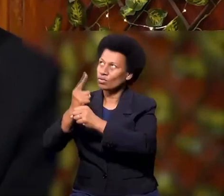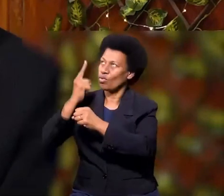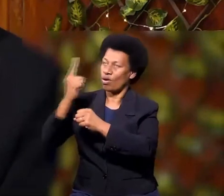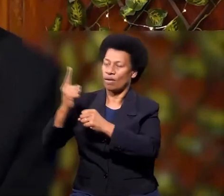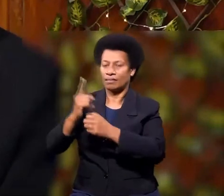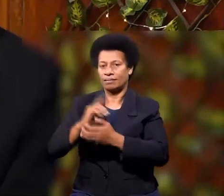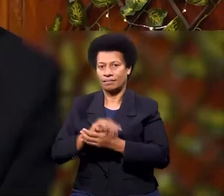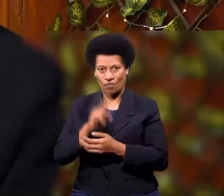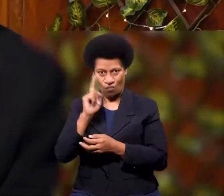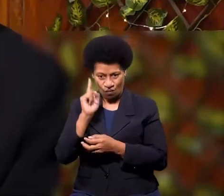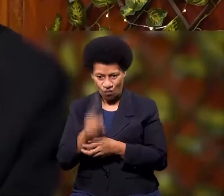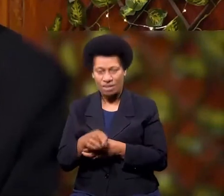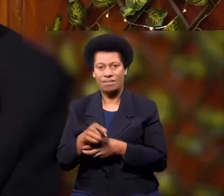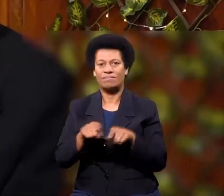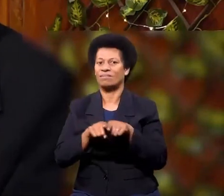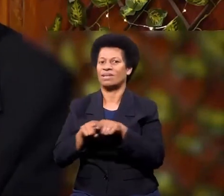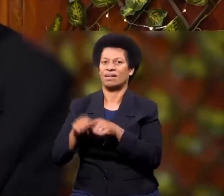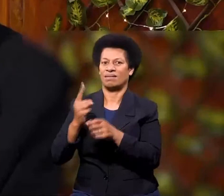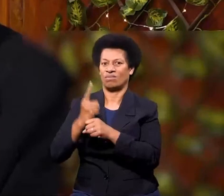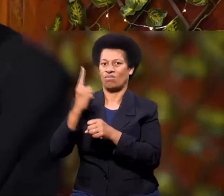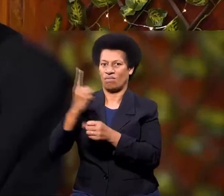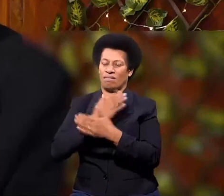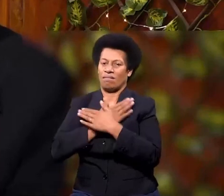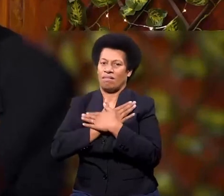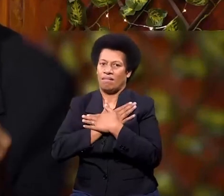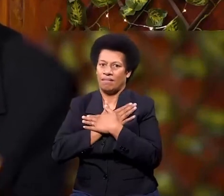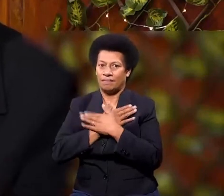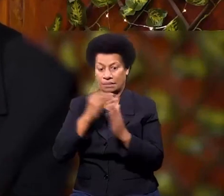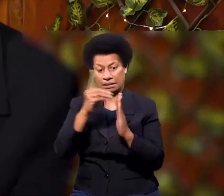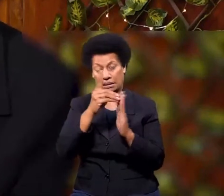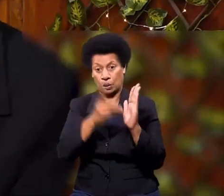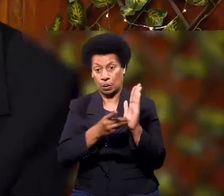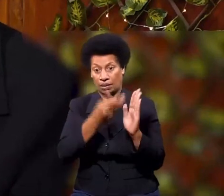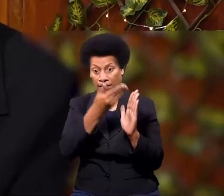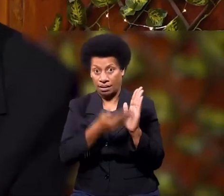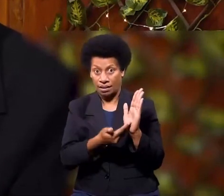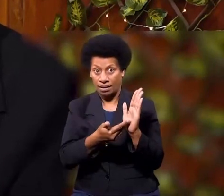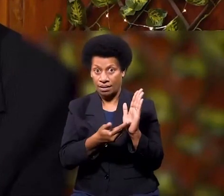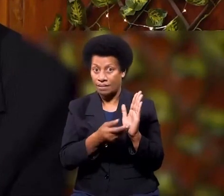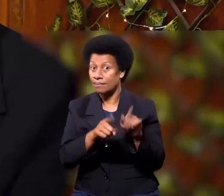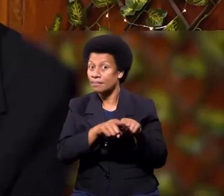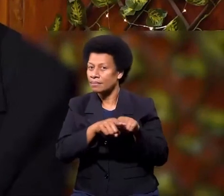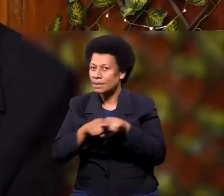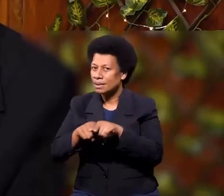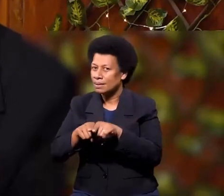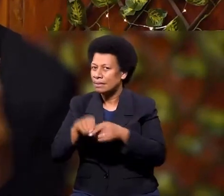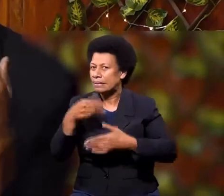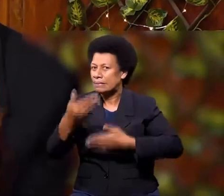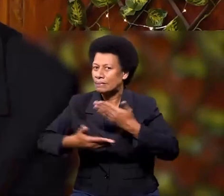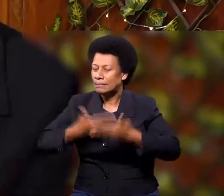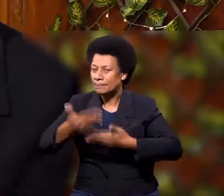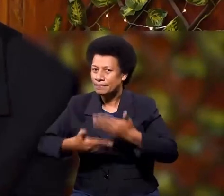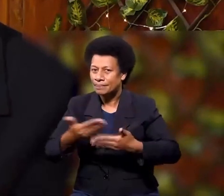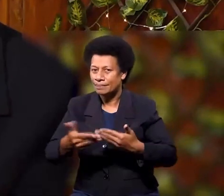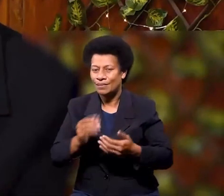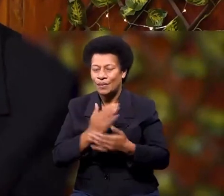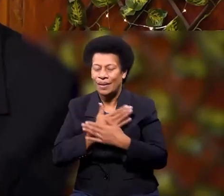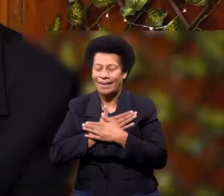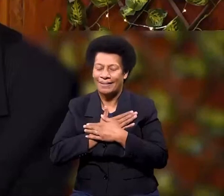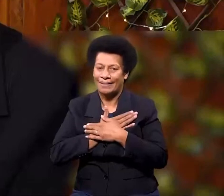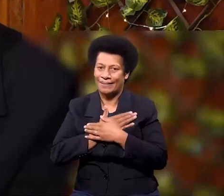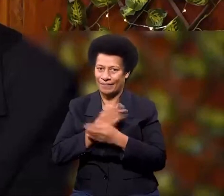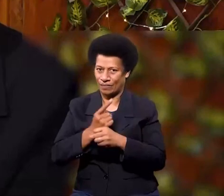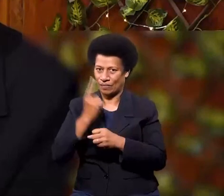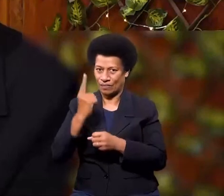you. And that is what it means to love God, or what the book of Deuteronomy hints out or alludes to when it says